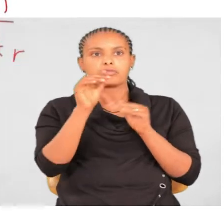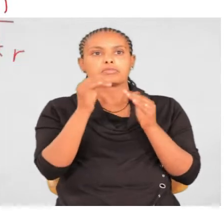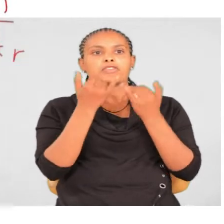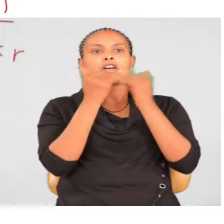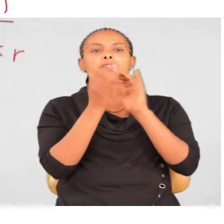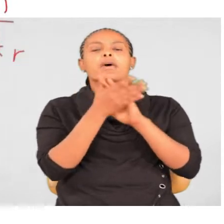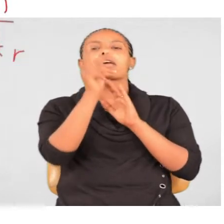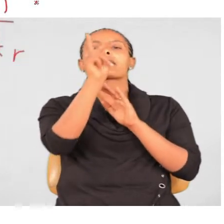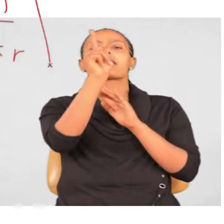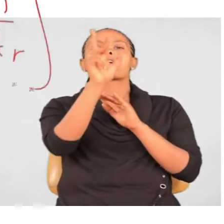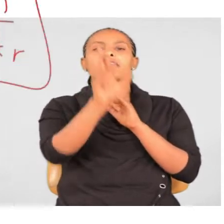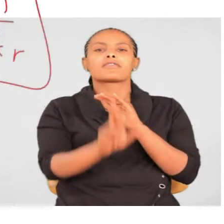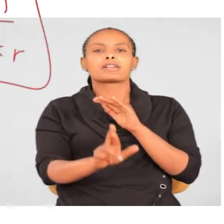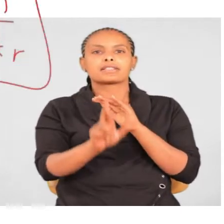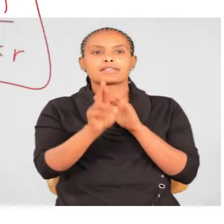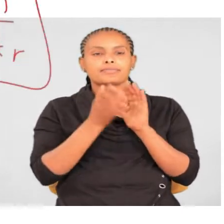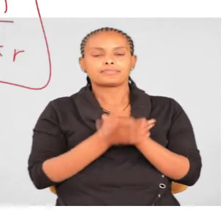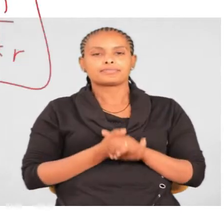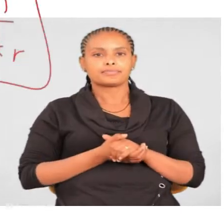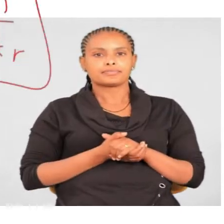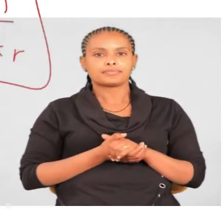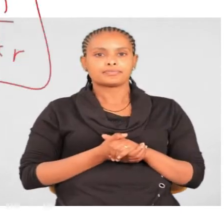reverse.